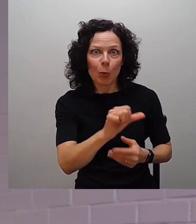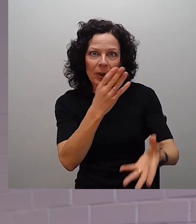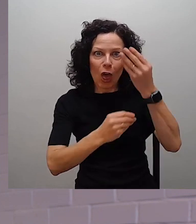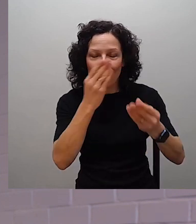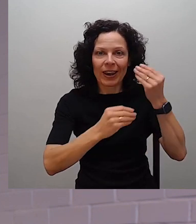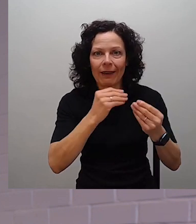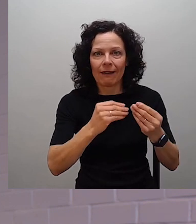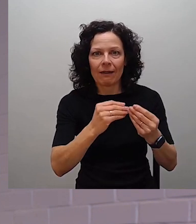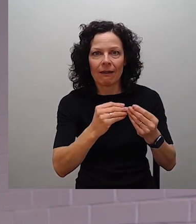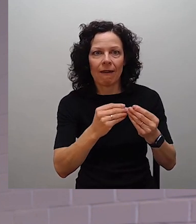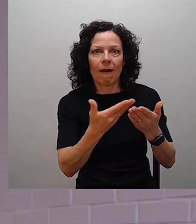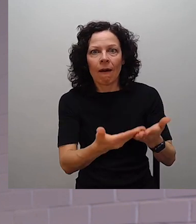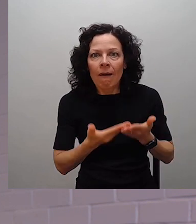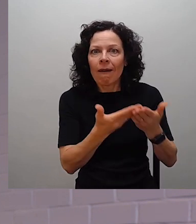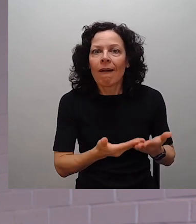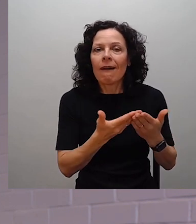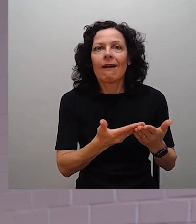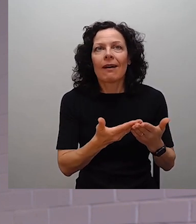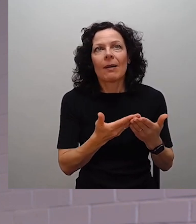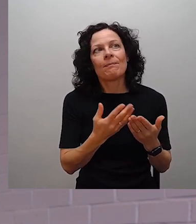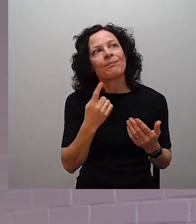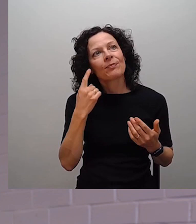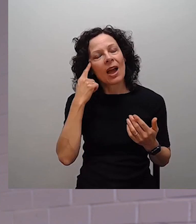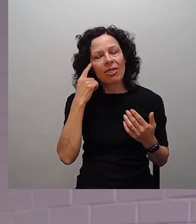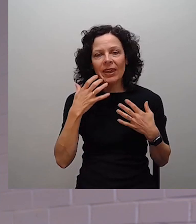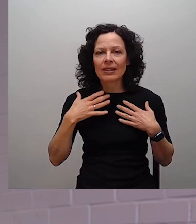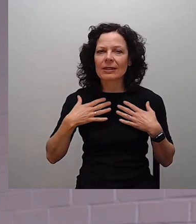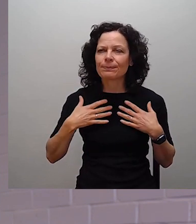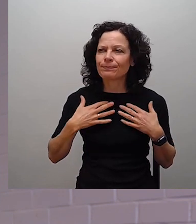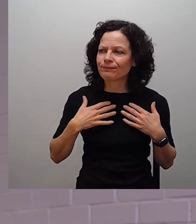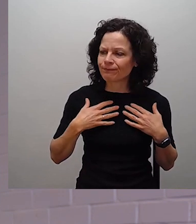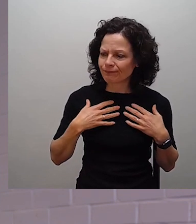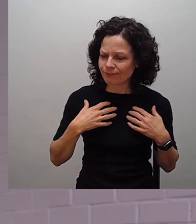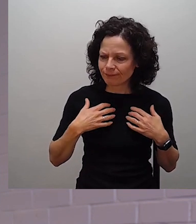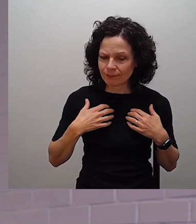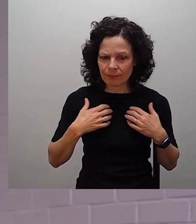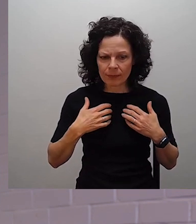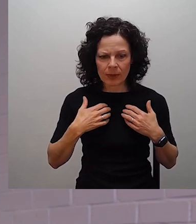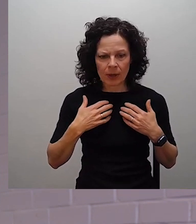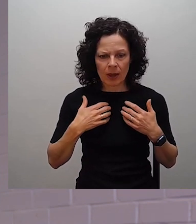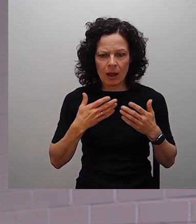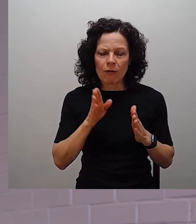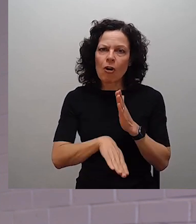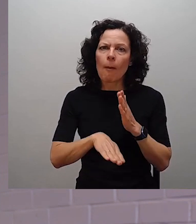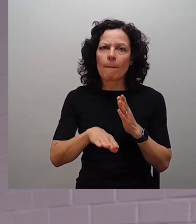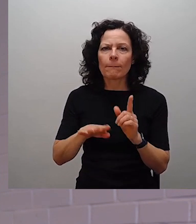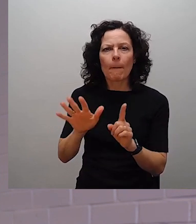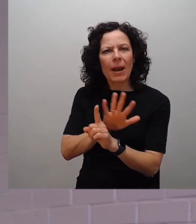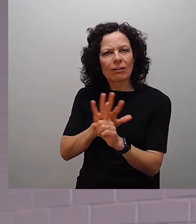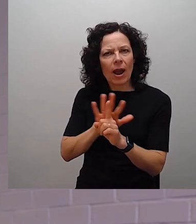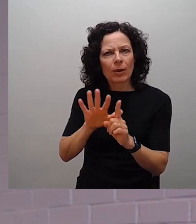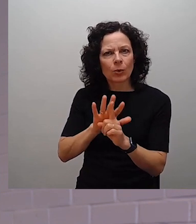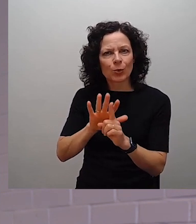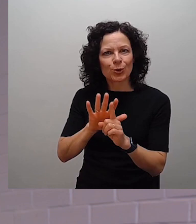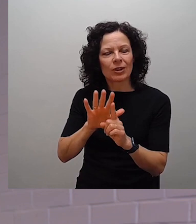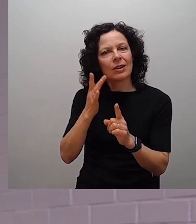to learn, you know? And I think being from a showman